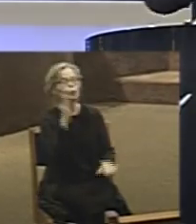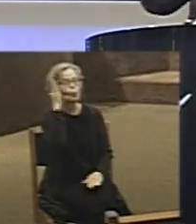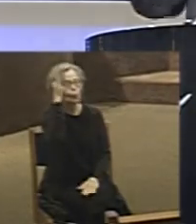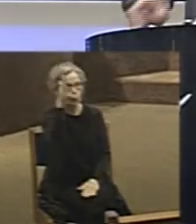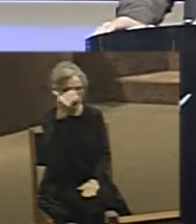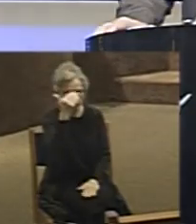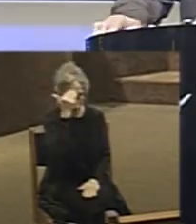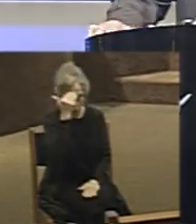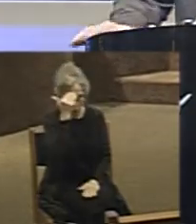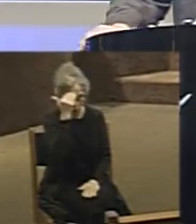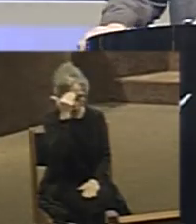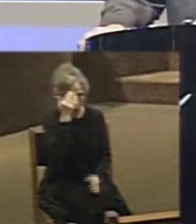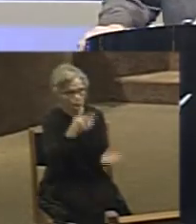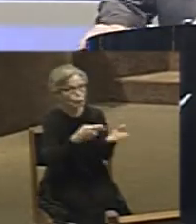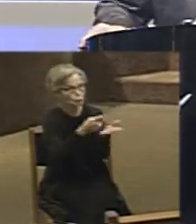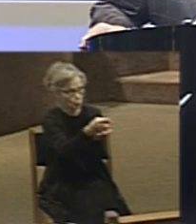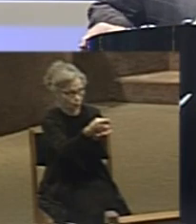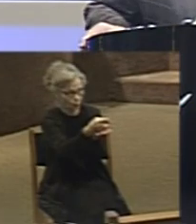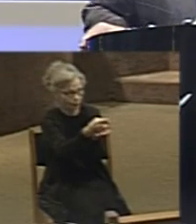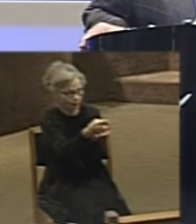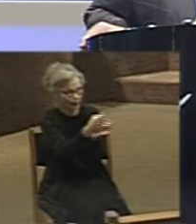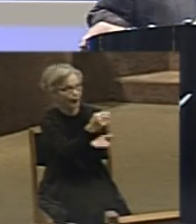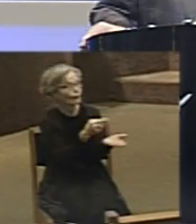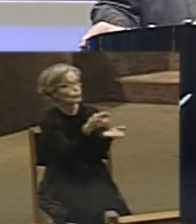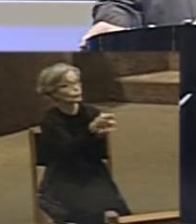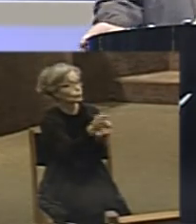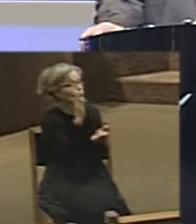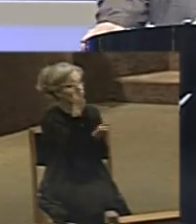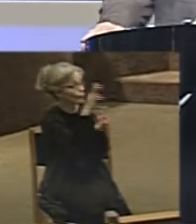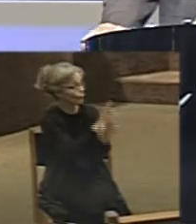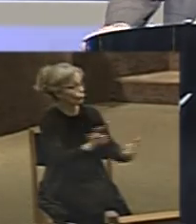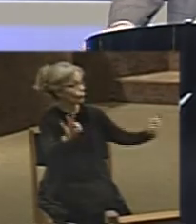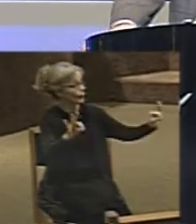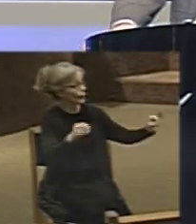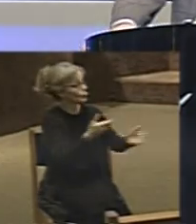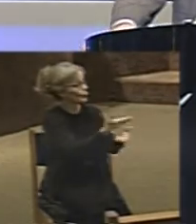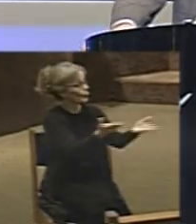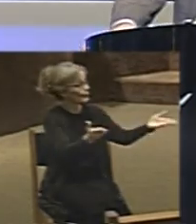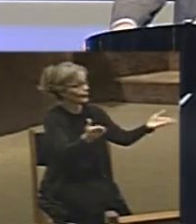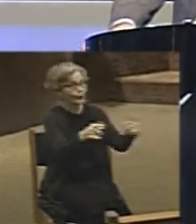and the truth shall make you free.